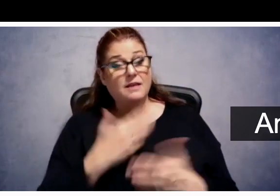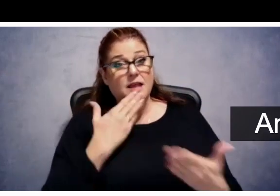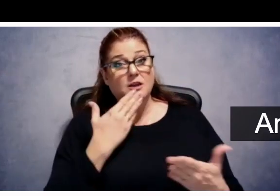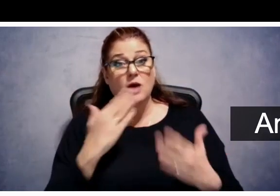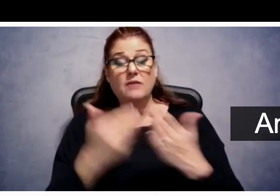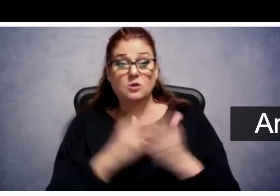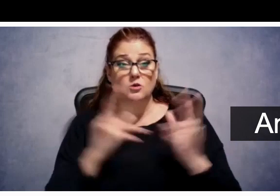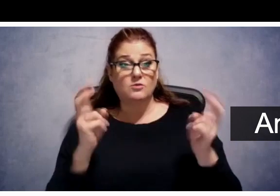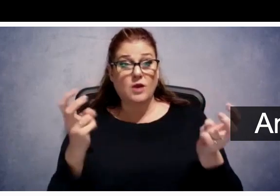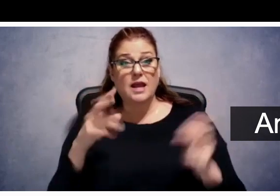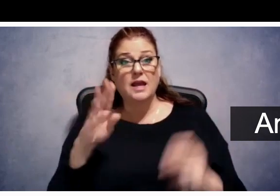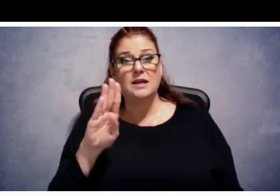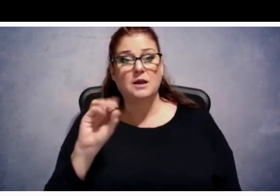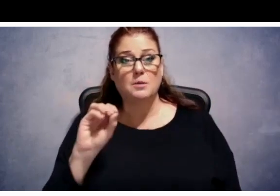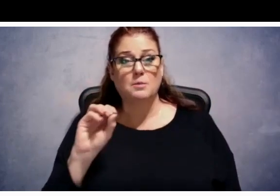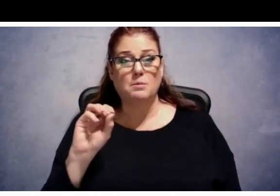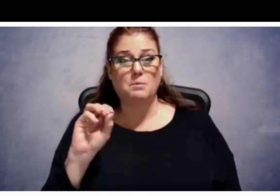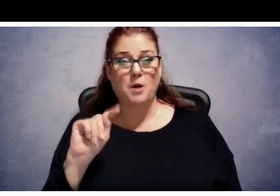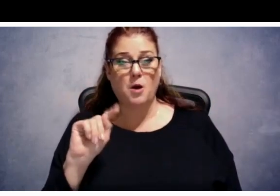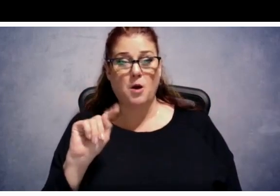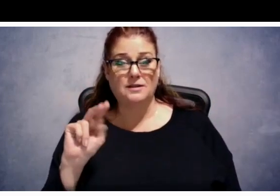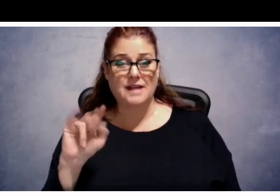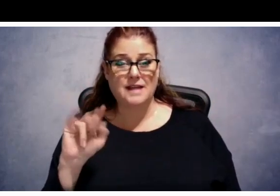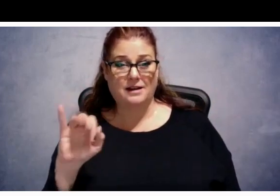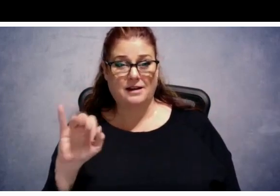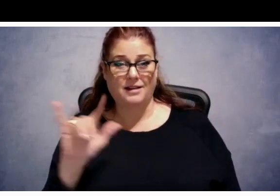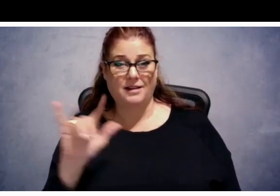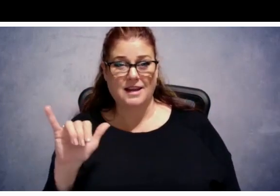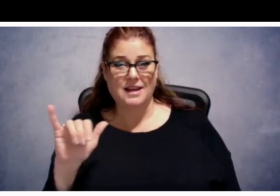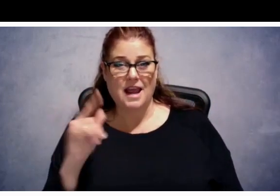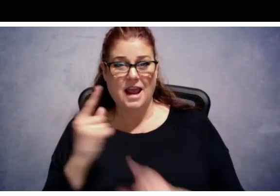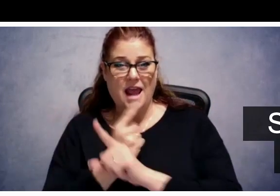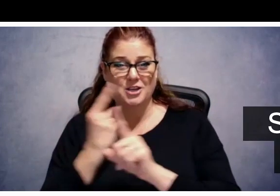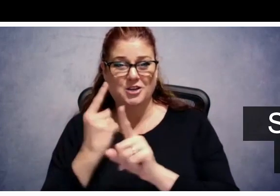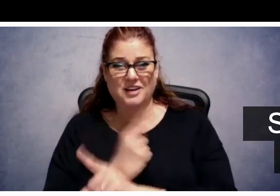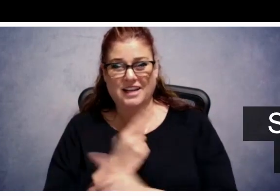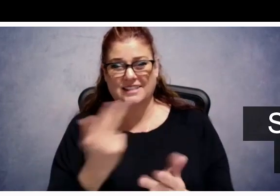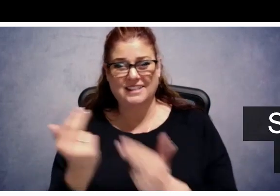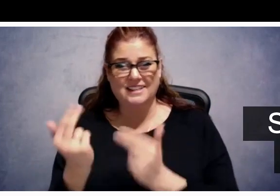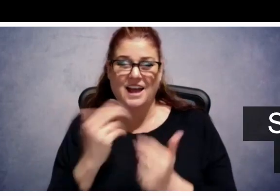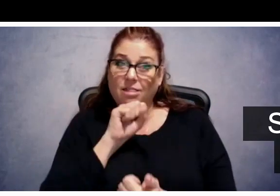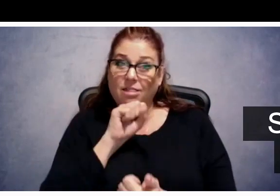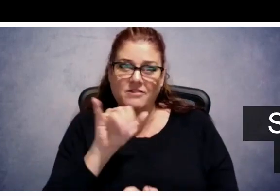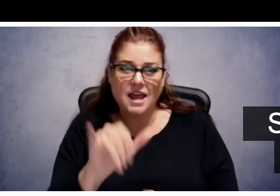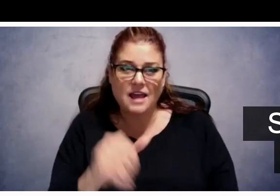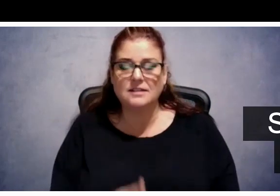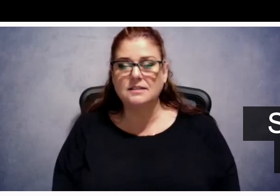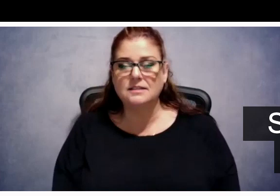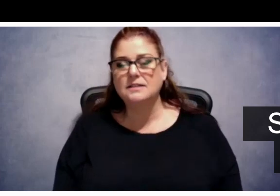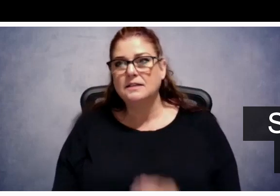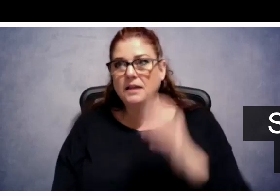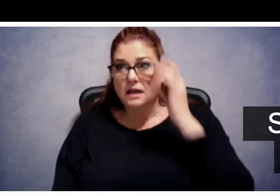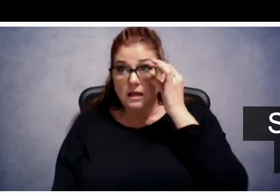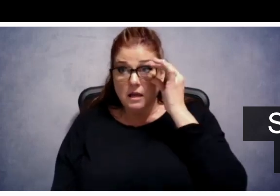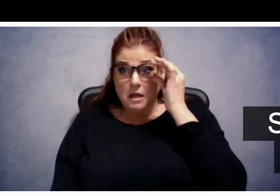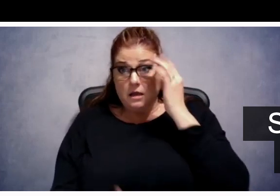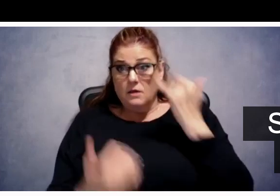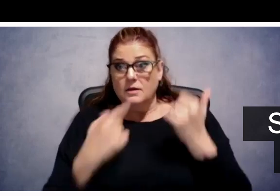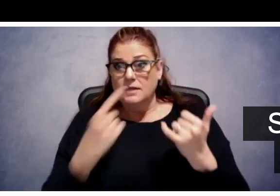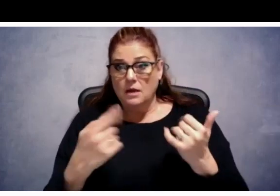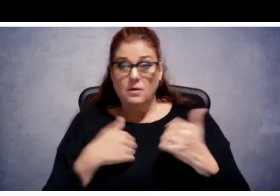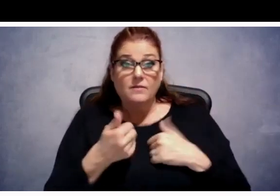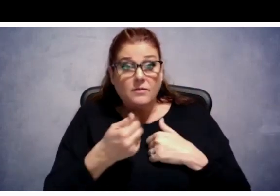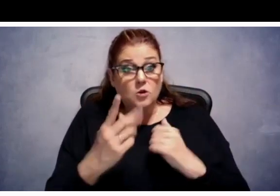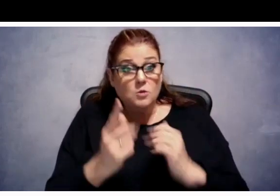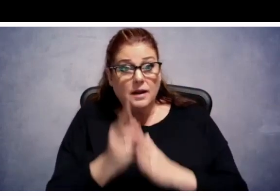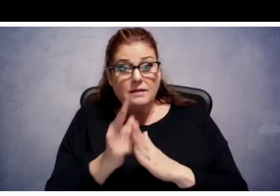now, botanically accurate. I love that. So we wanted to say we have just a few